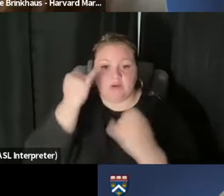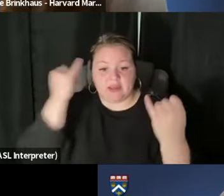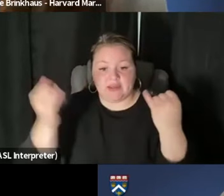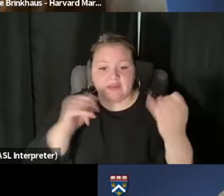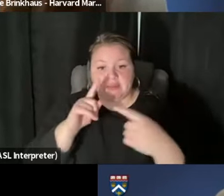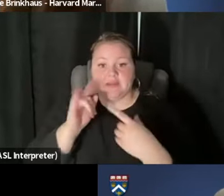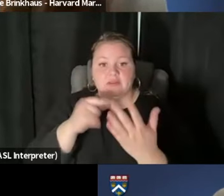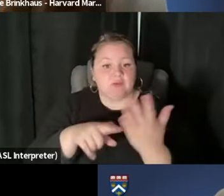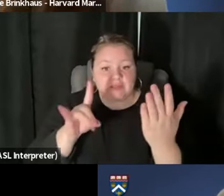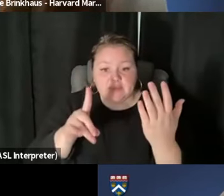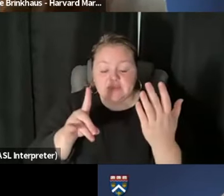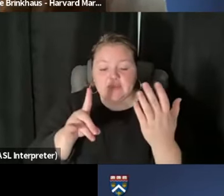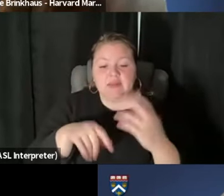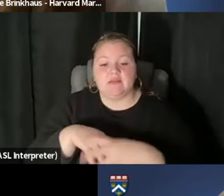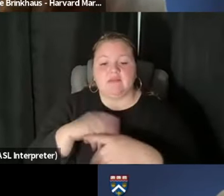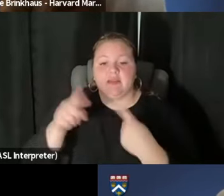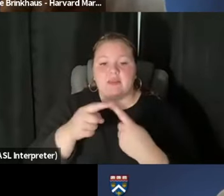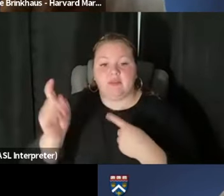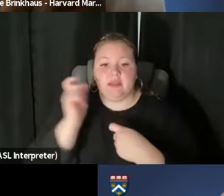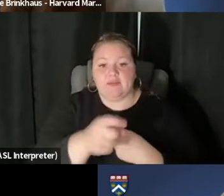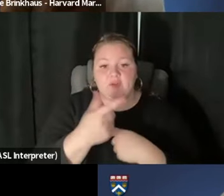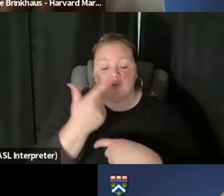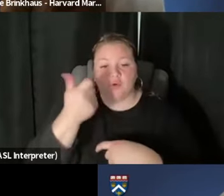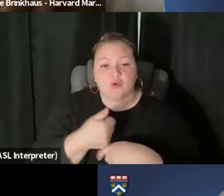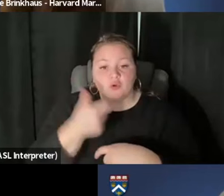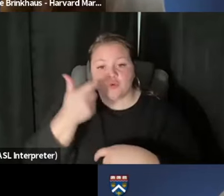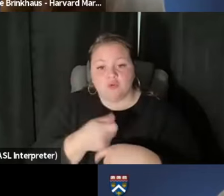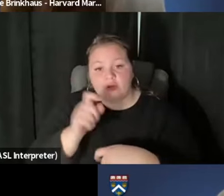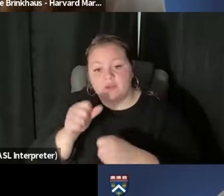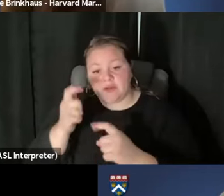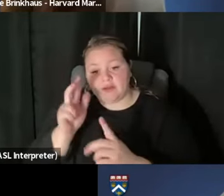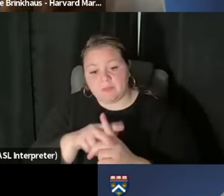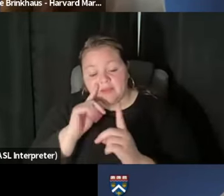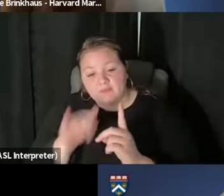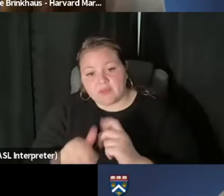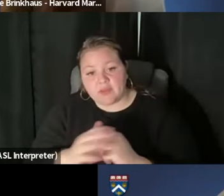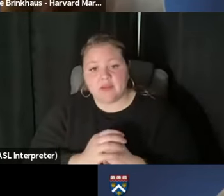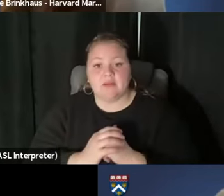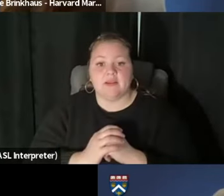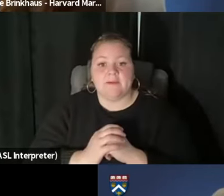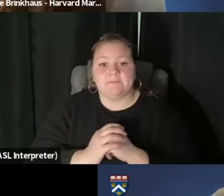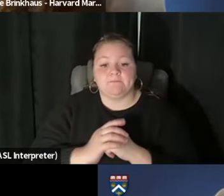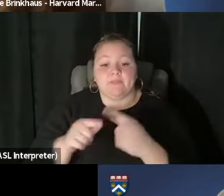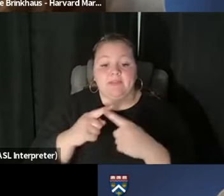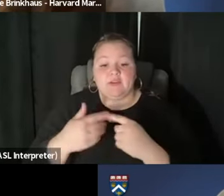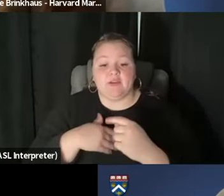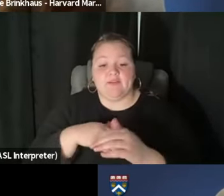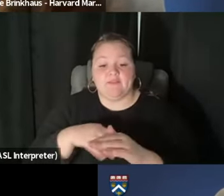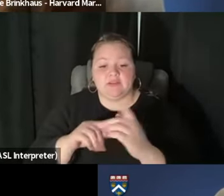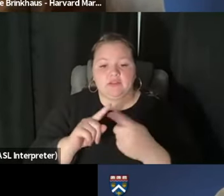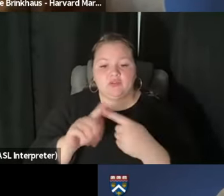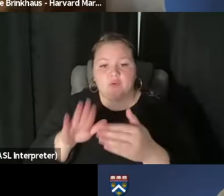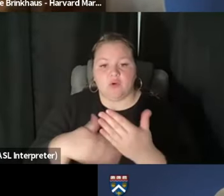they straight away give you like a grant that you can apply for. And it's just that you have all of these access to experts